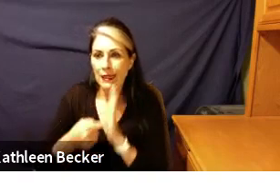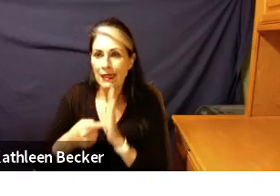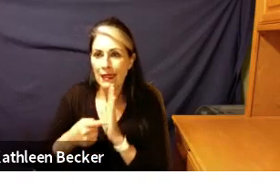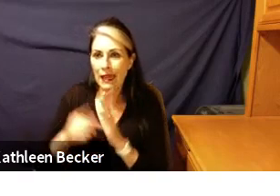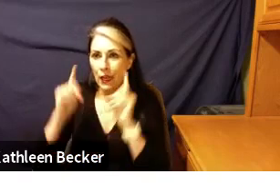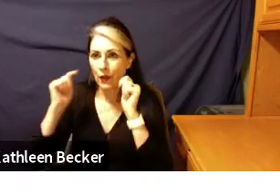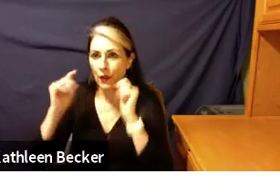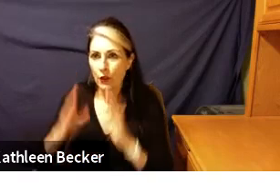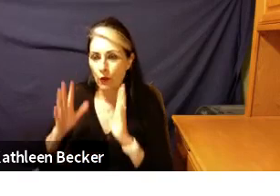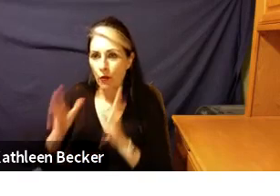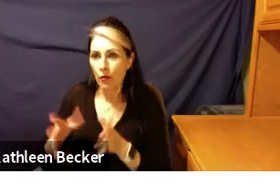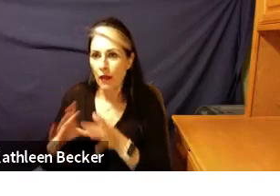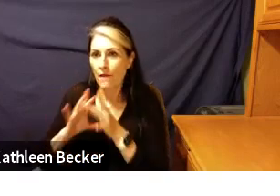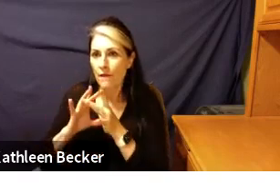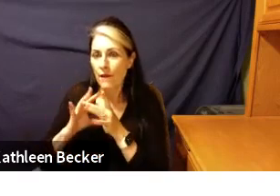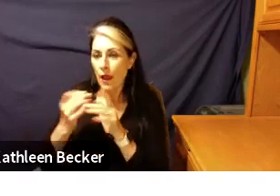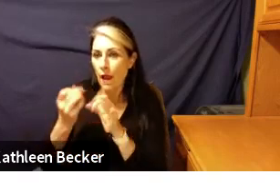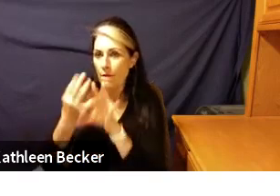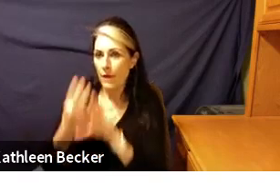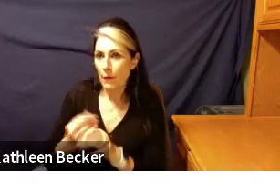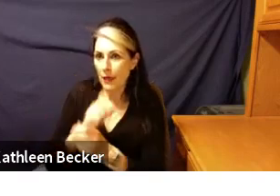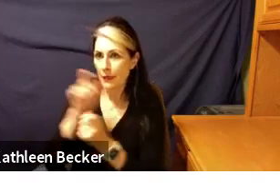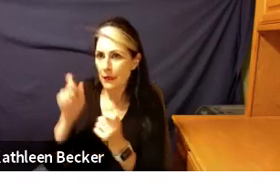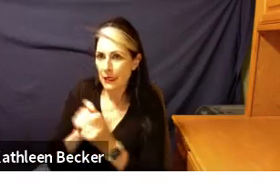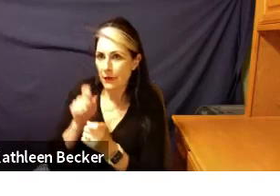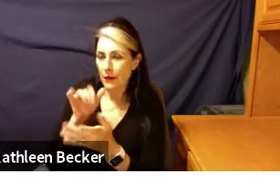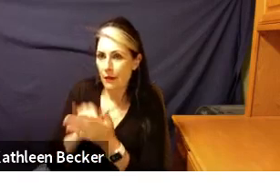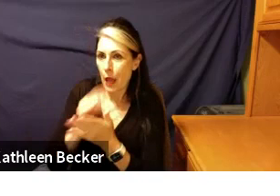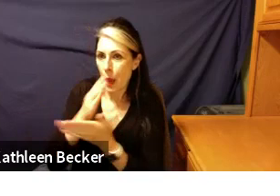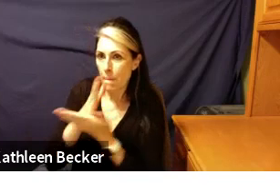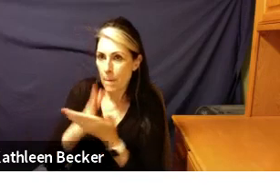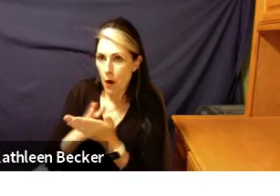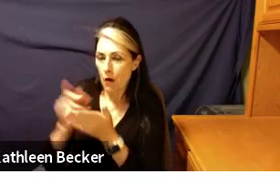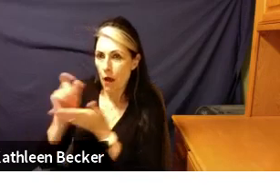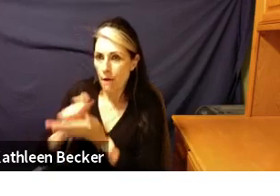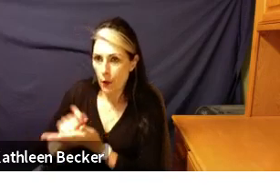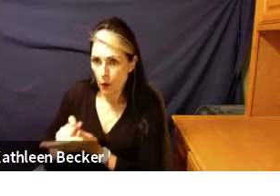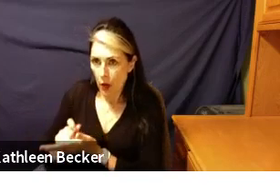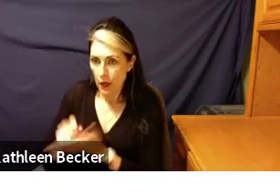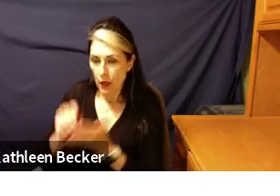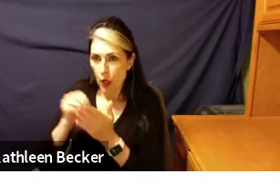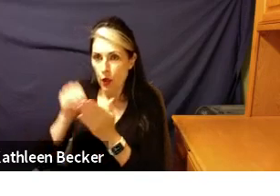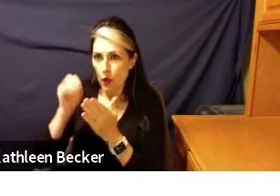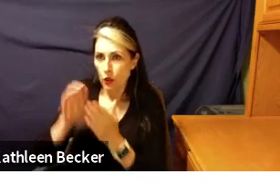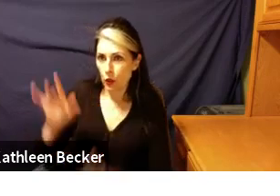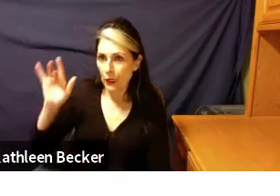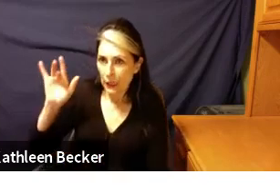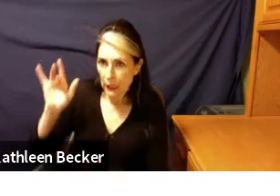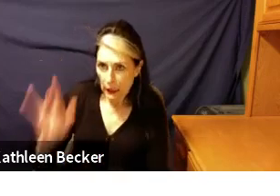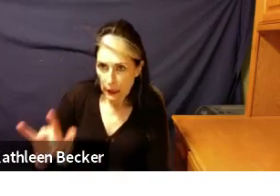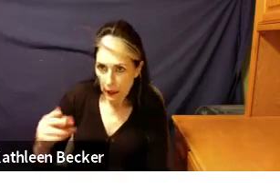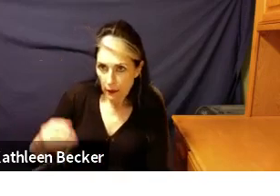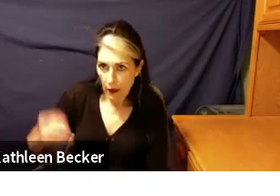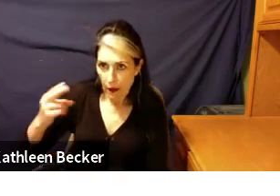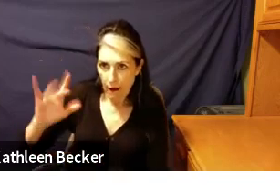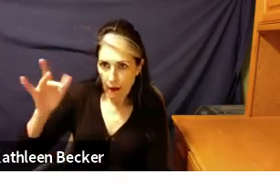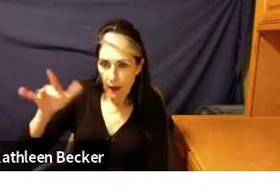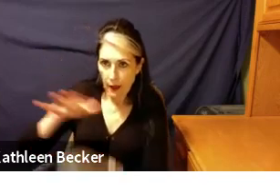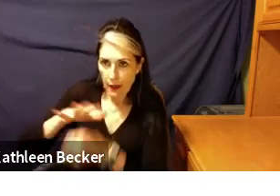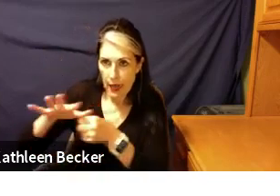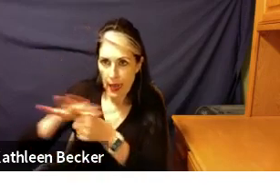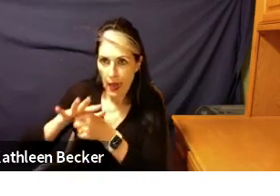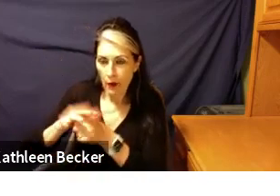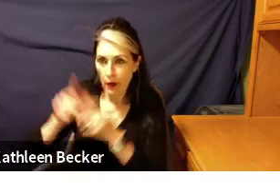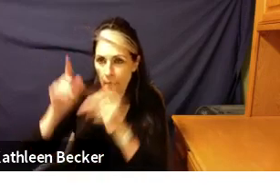left feedback specific to that portion of the writing. The student will click on the highlighted area and the